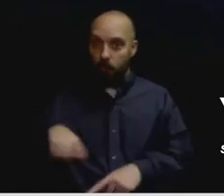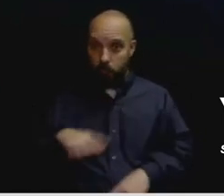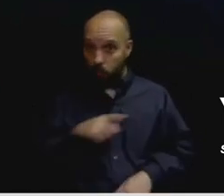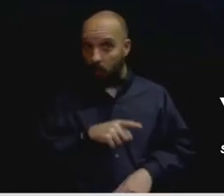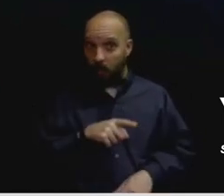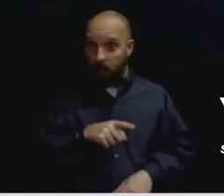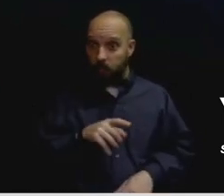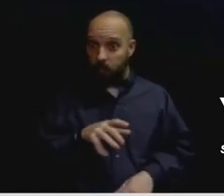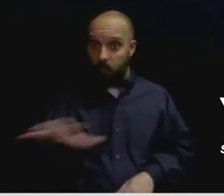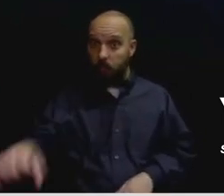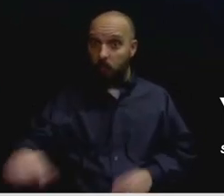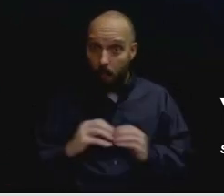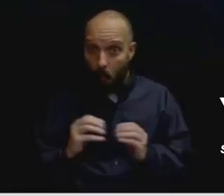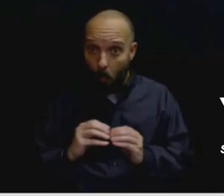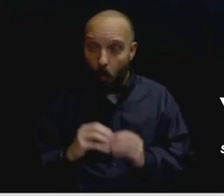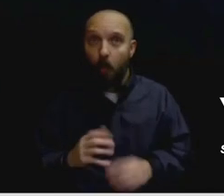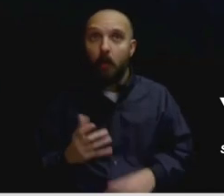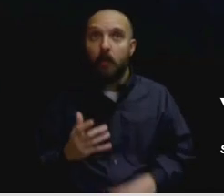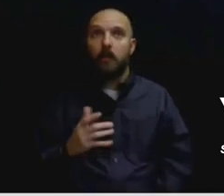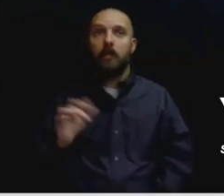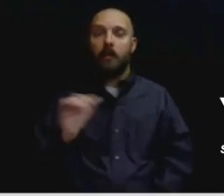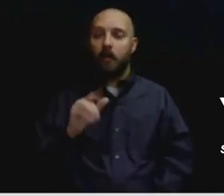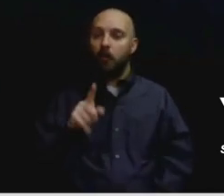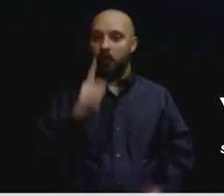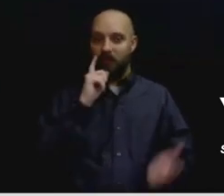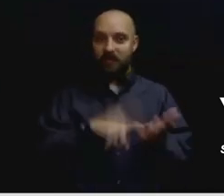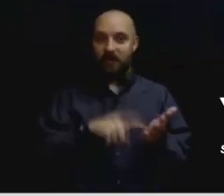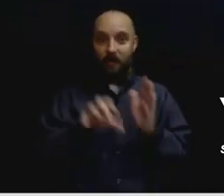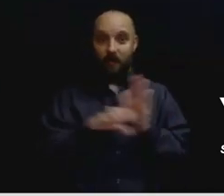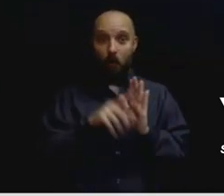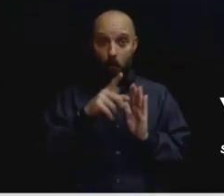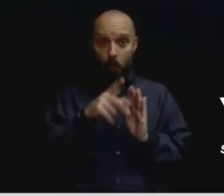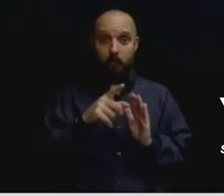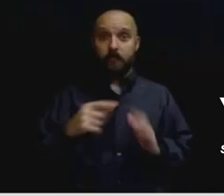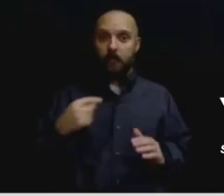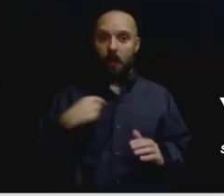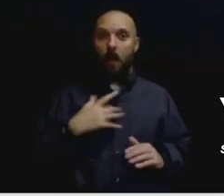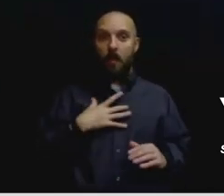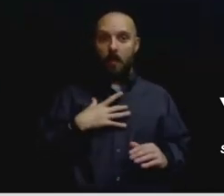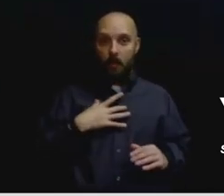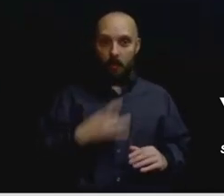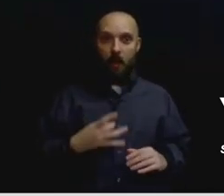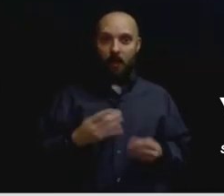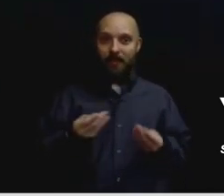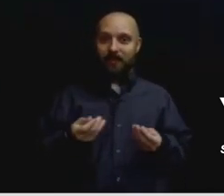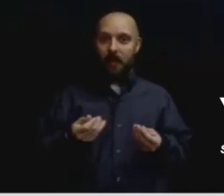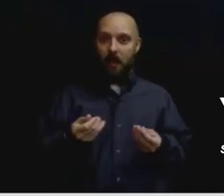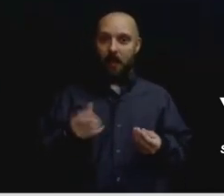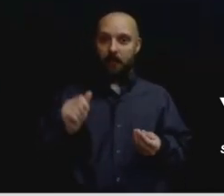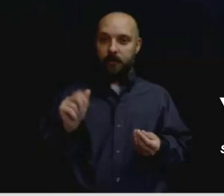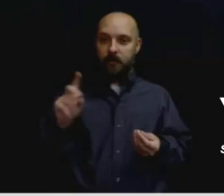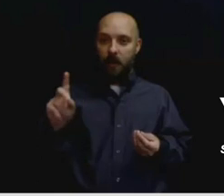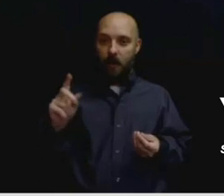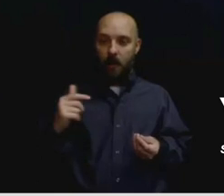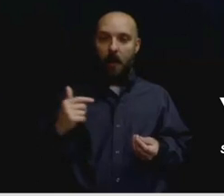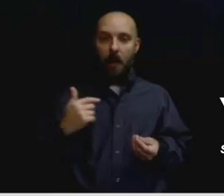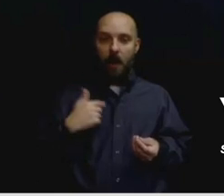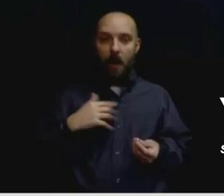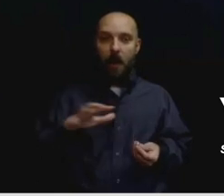more? Like, as you can see in that photo, I like the sand and I'm reaching for